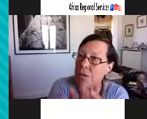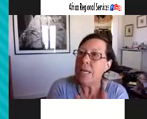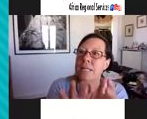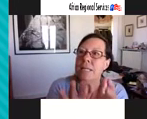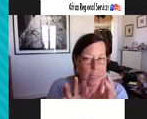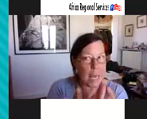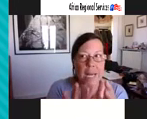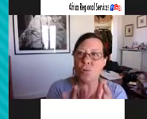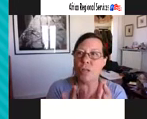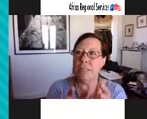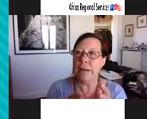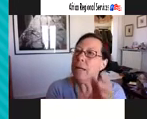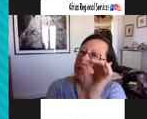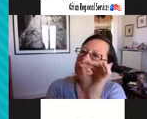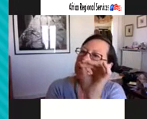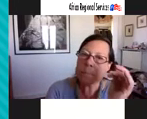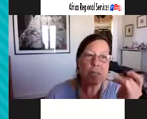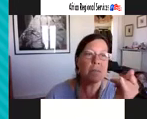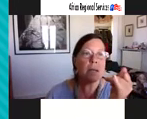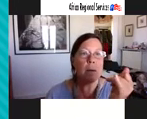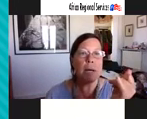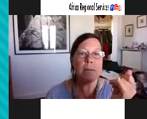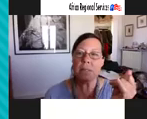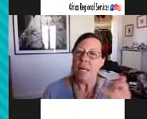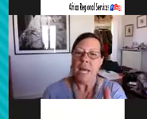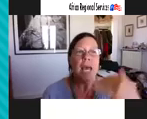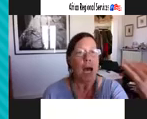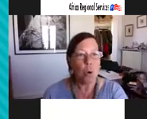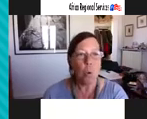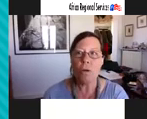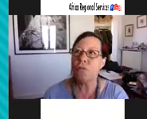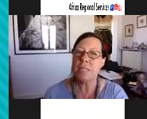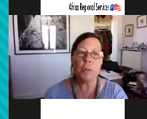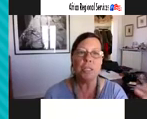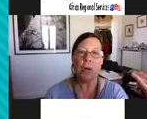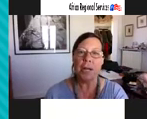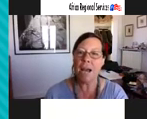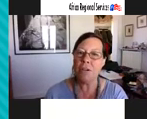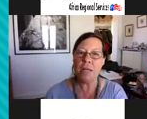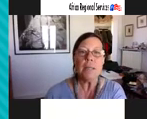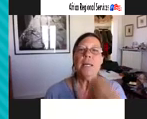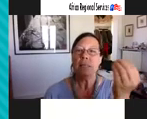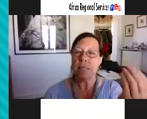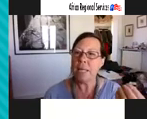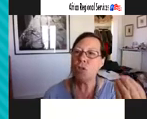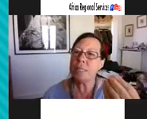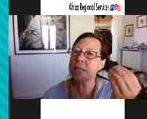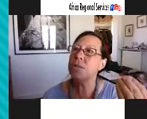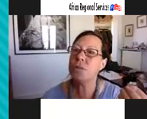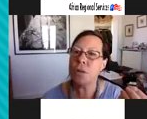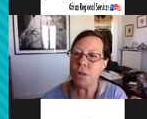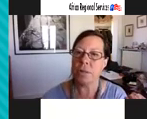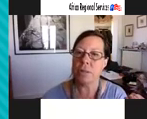itself cannot treat malaria, just parts of the compounds. A quote from the WHO in Africa saying she